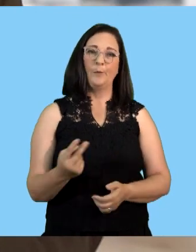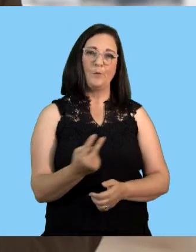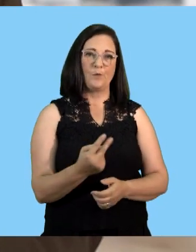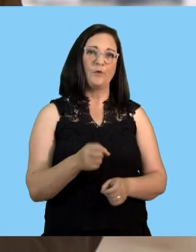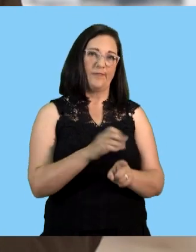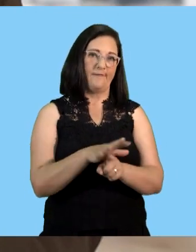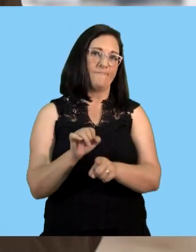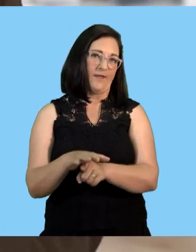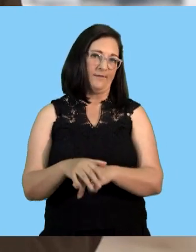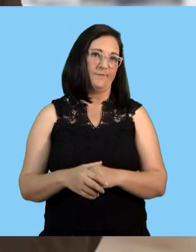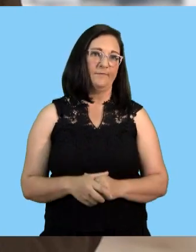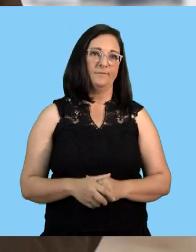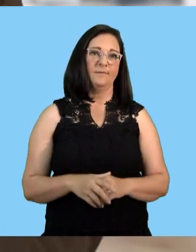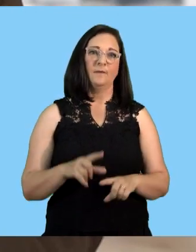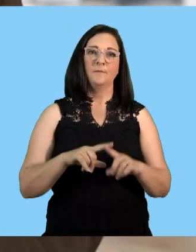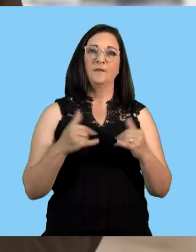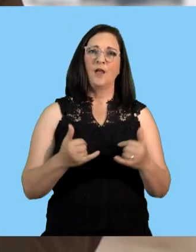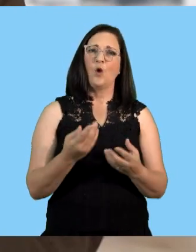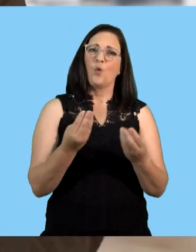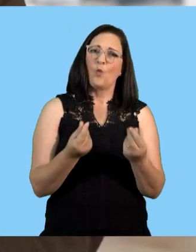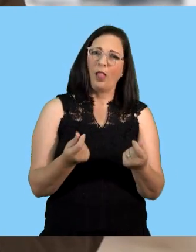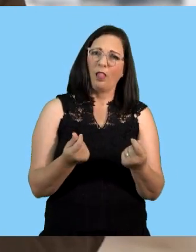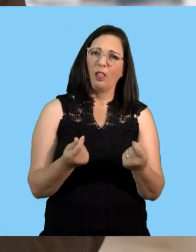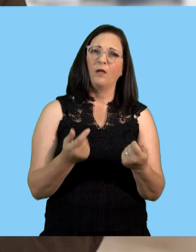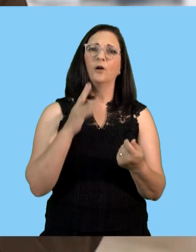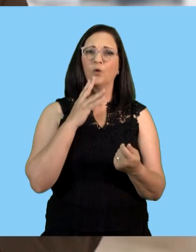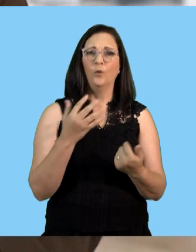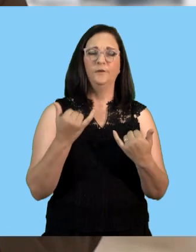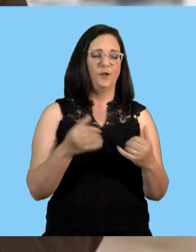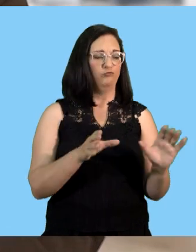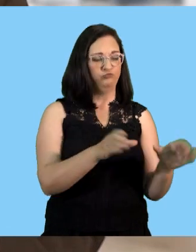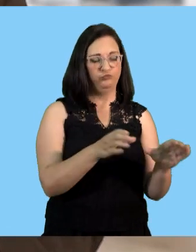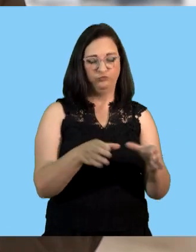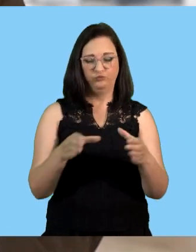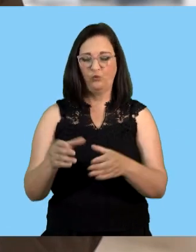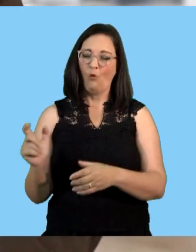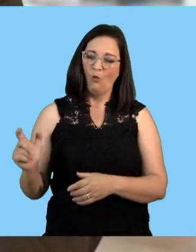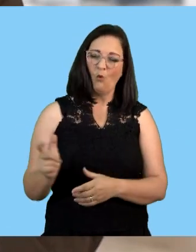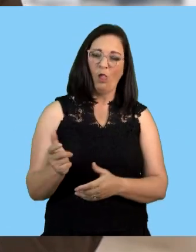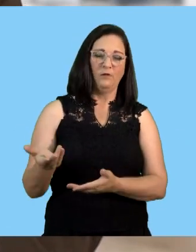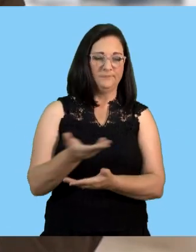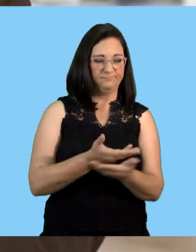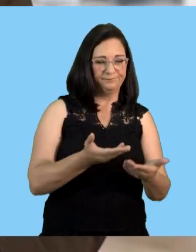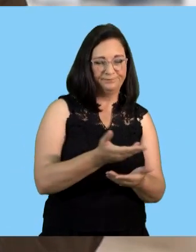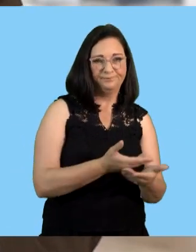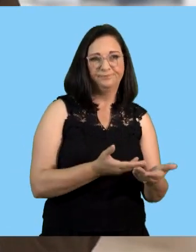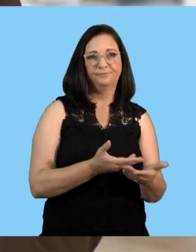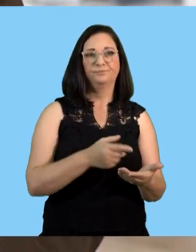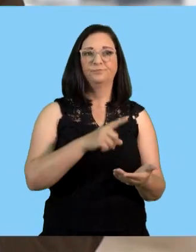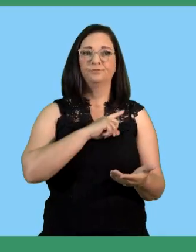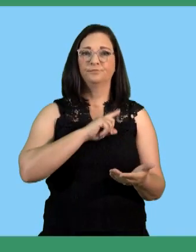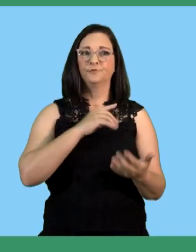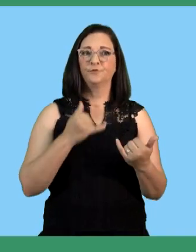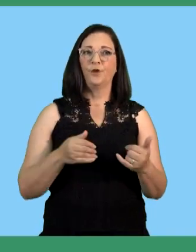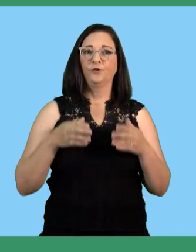are the impact of that, since now wealth is going to be spread amongst, or spread equally amongst all the population groups? It provides